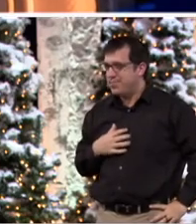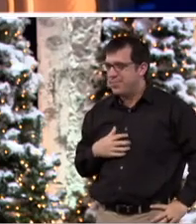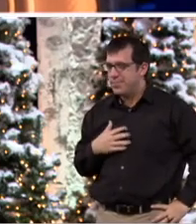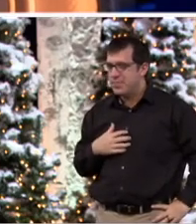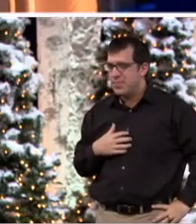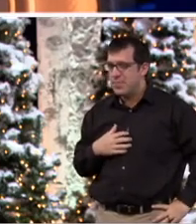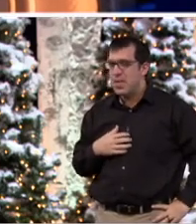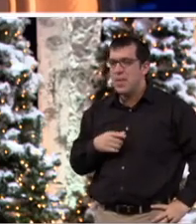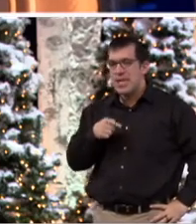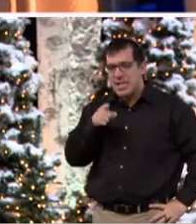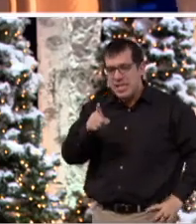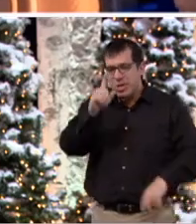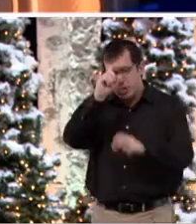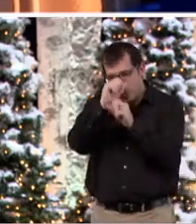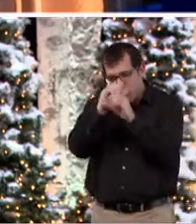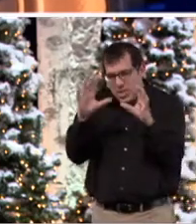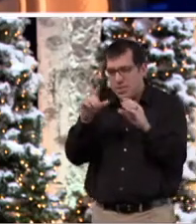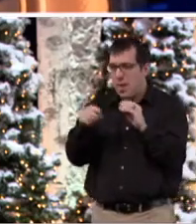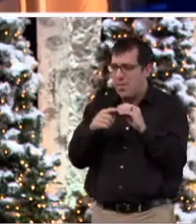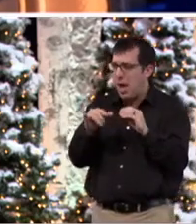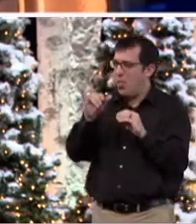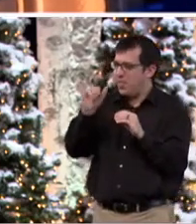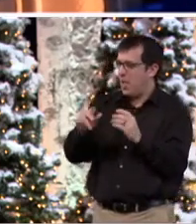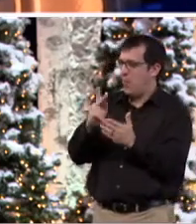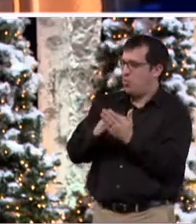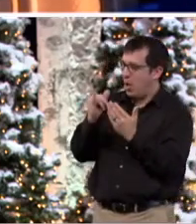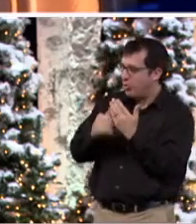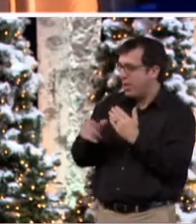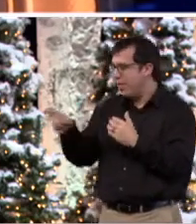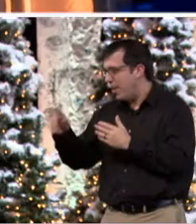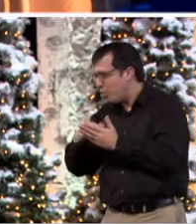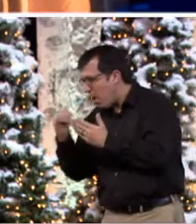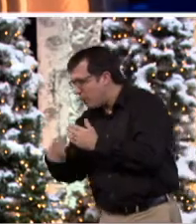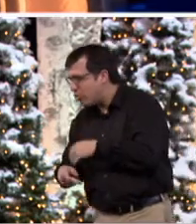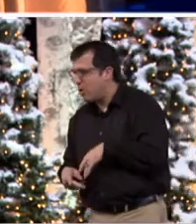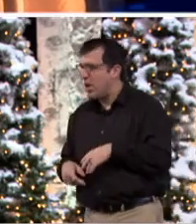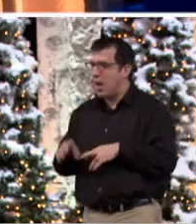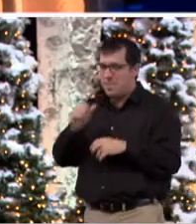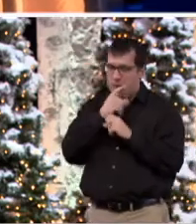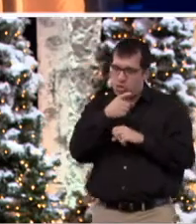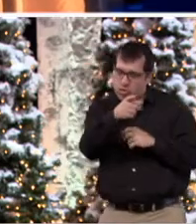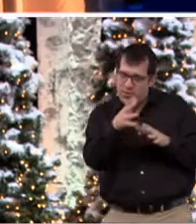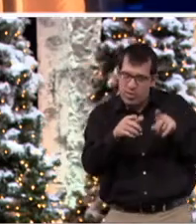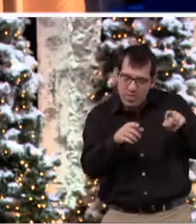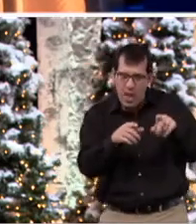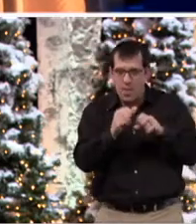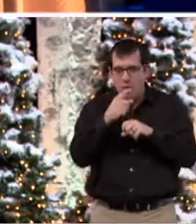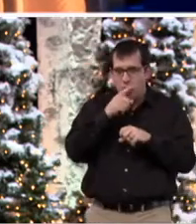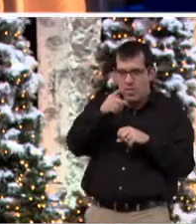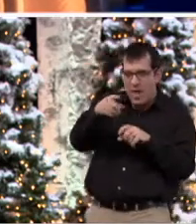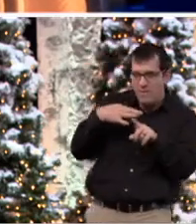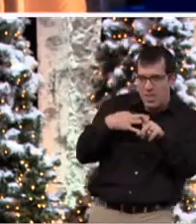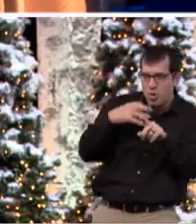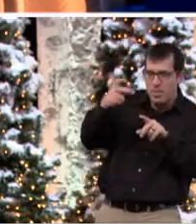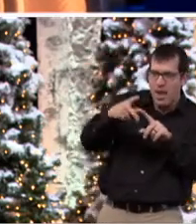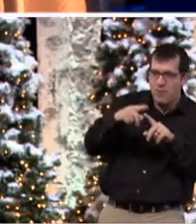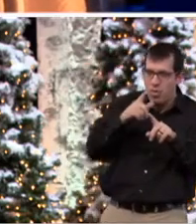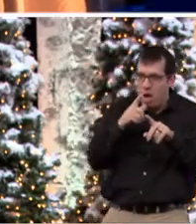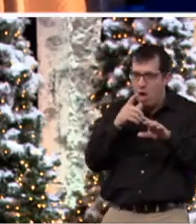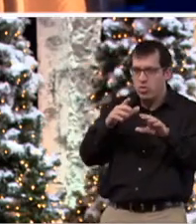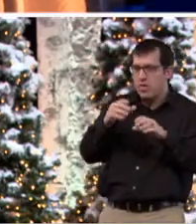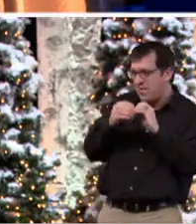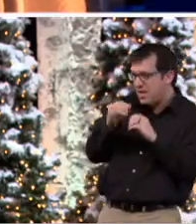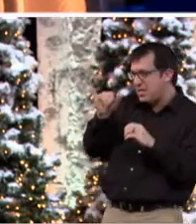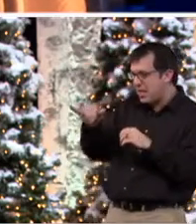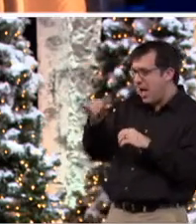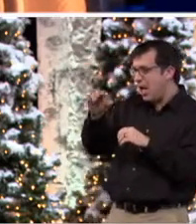But he dreamed about this project and that project and make sure you get that lumber over there and make sure the volunteers get back for lunch and fix